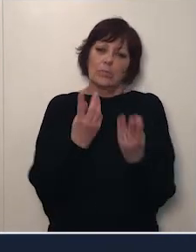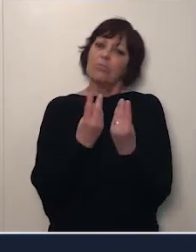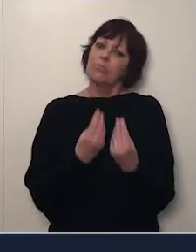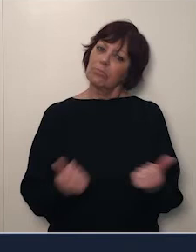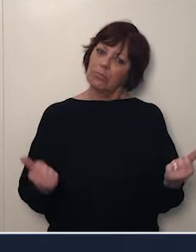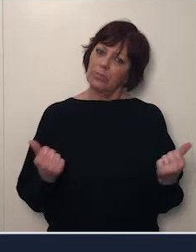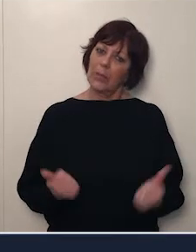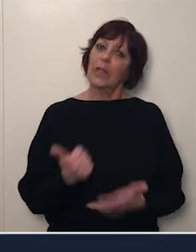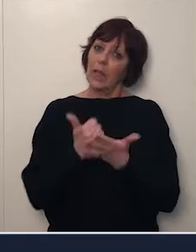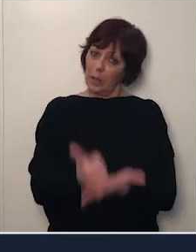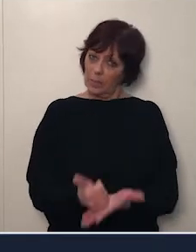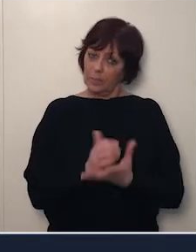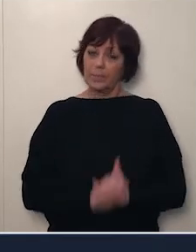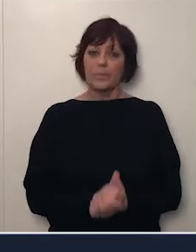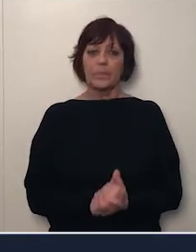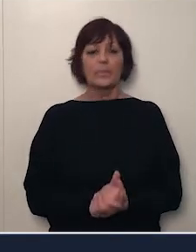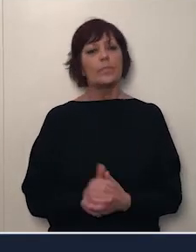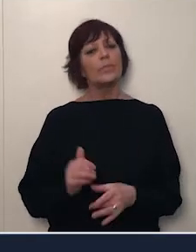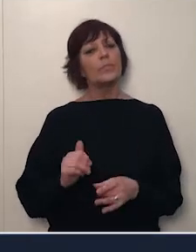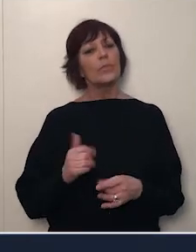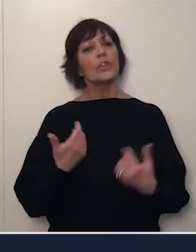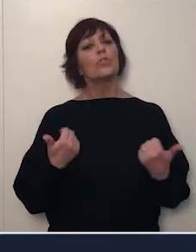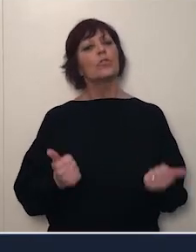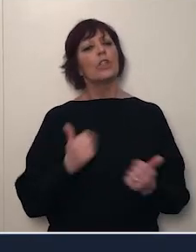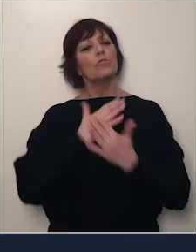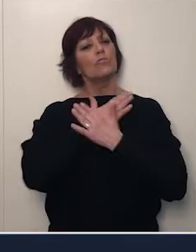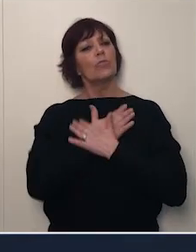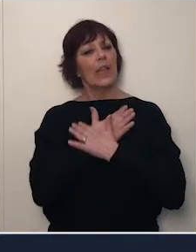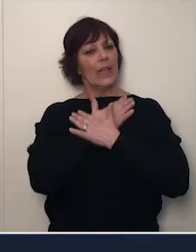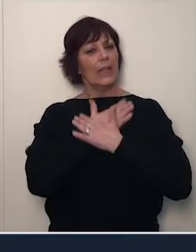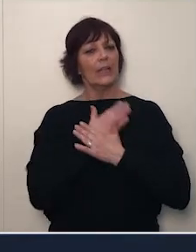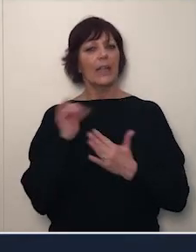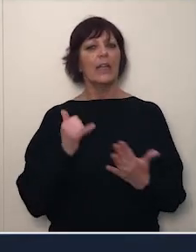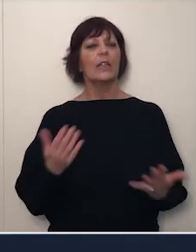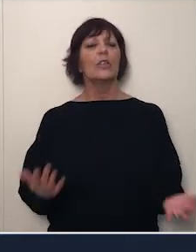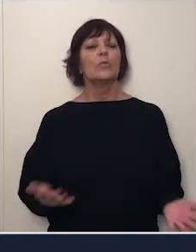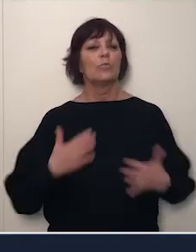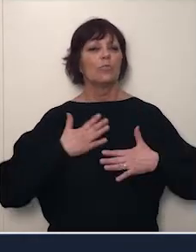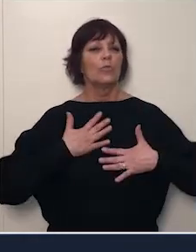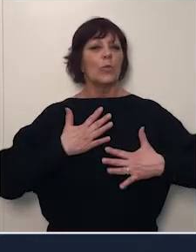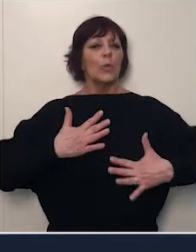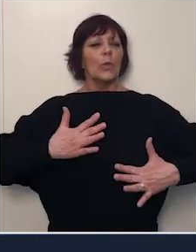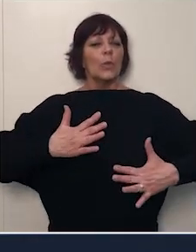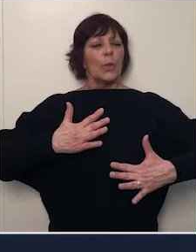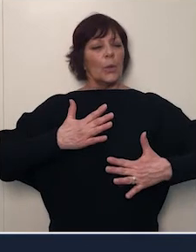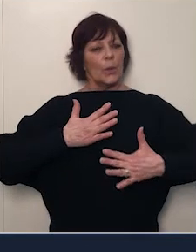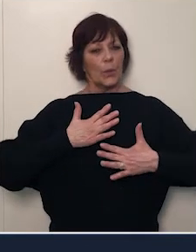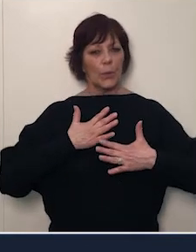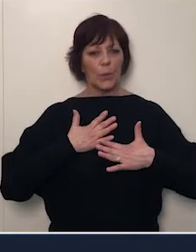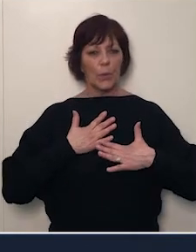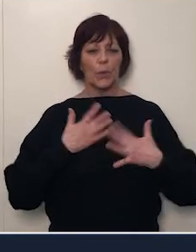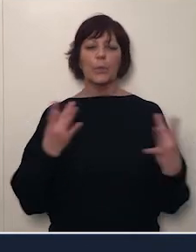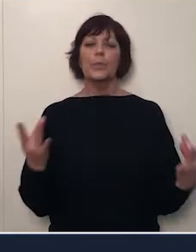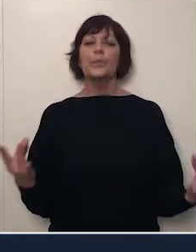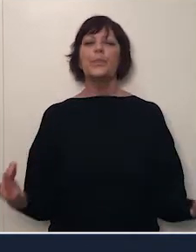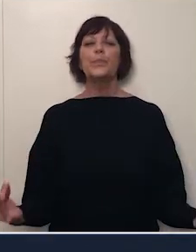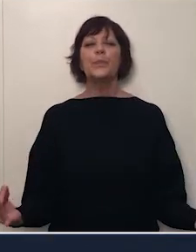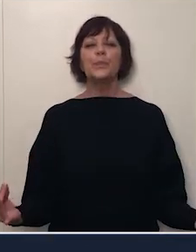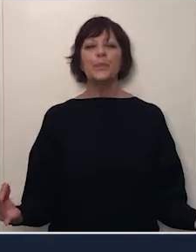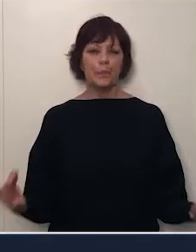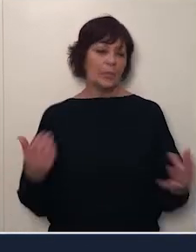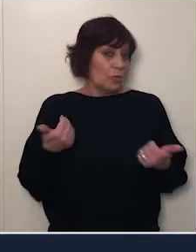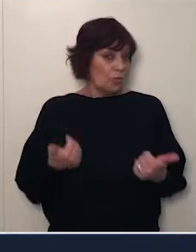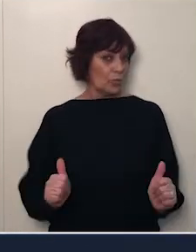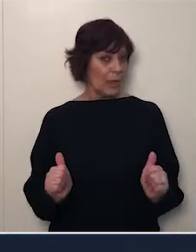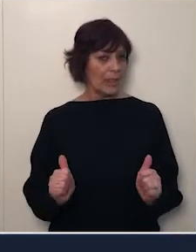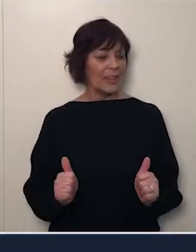is very healing and helps alleviate stress. Practice relaxation techniques such as deep breathing,